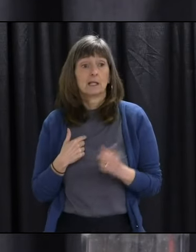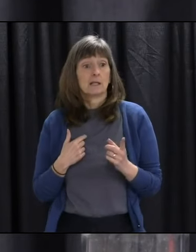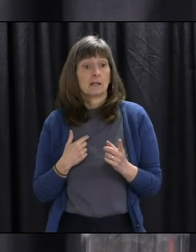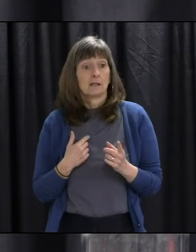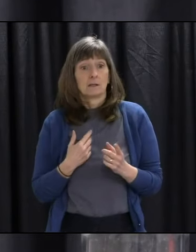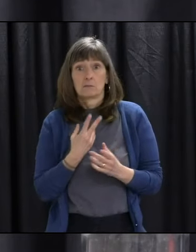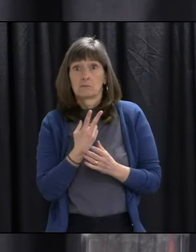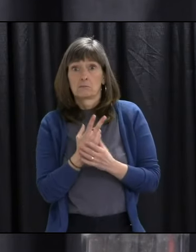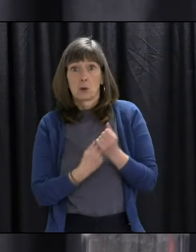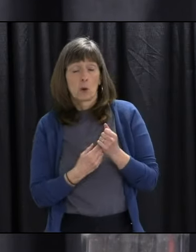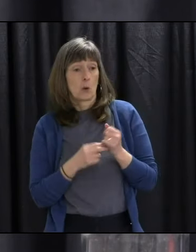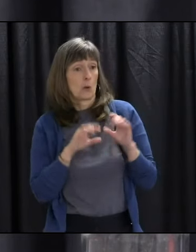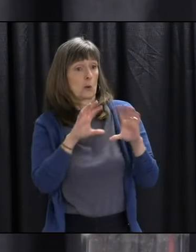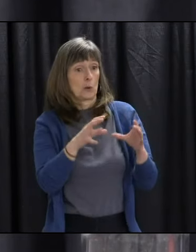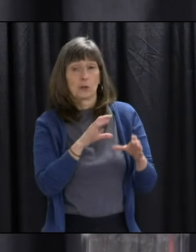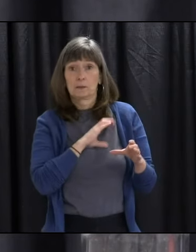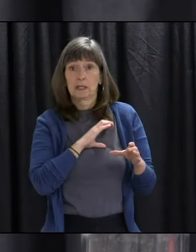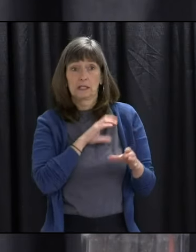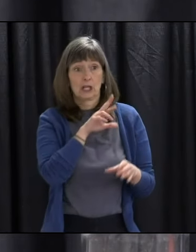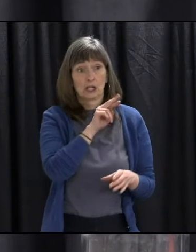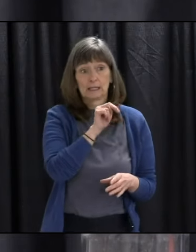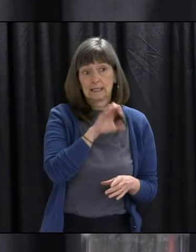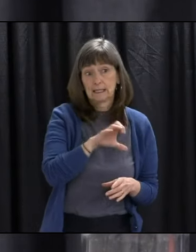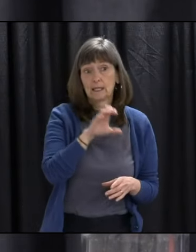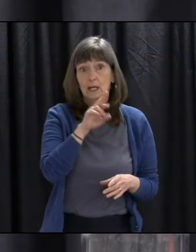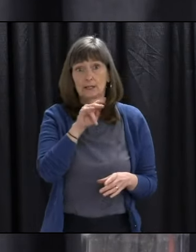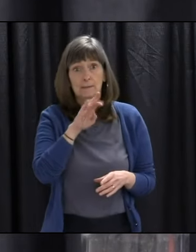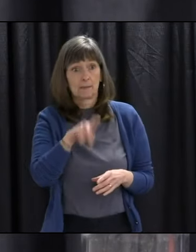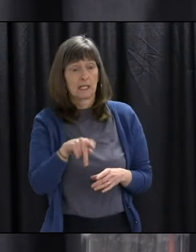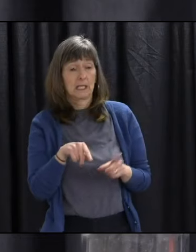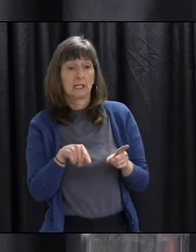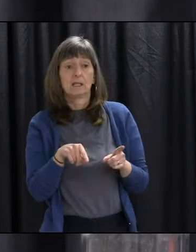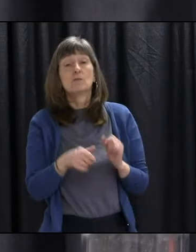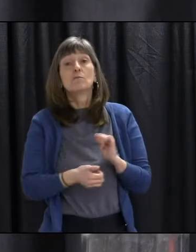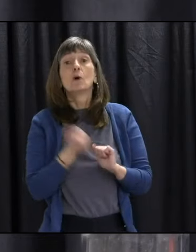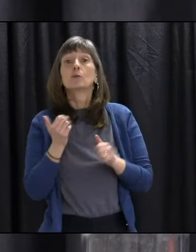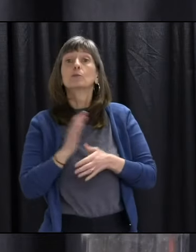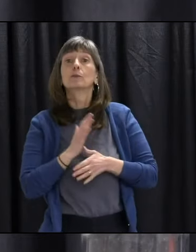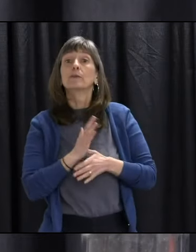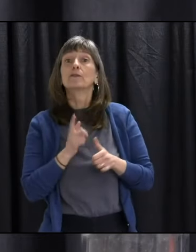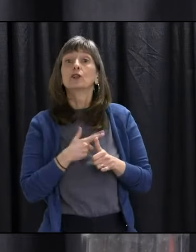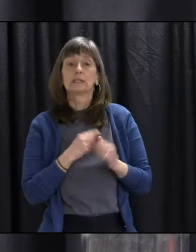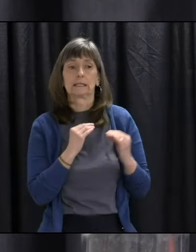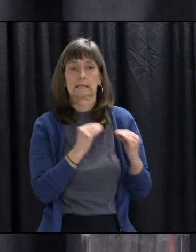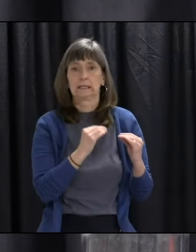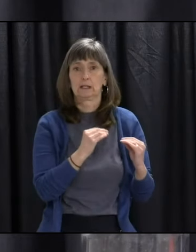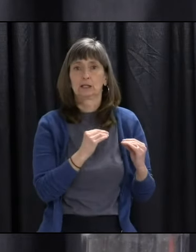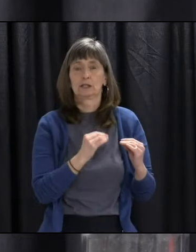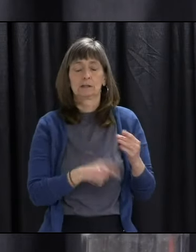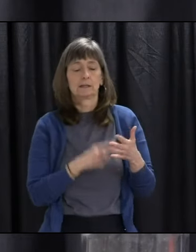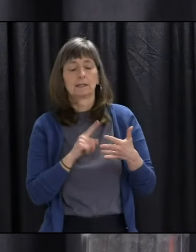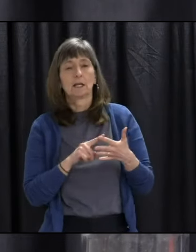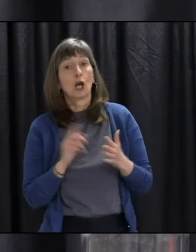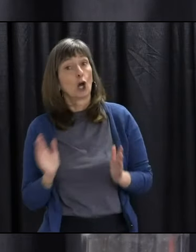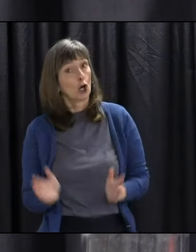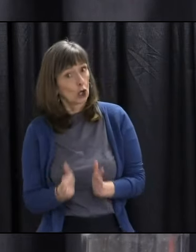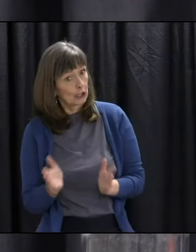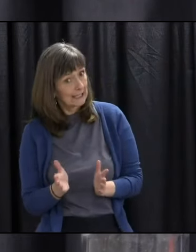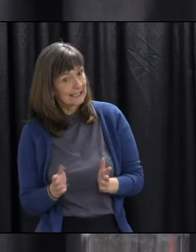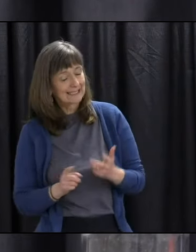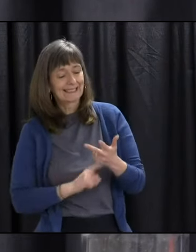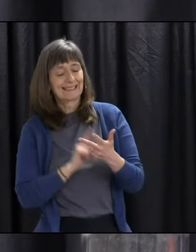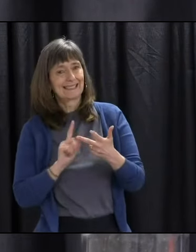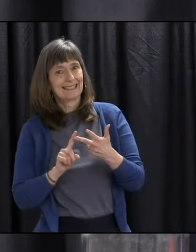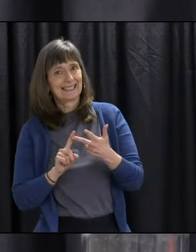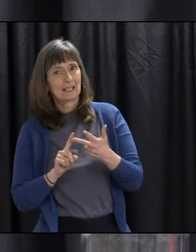both main bodies of law enforcement has been around, firstly educate, then encourage, and only then enforce. And